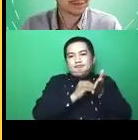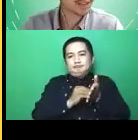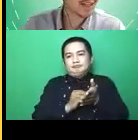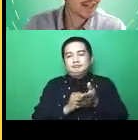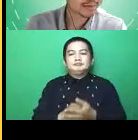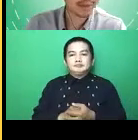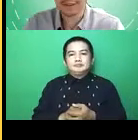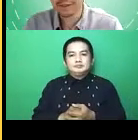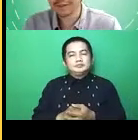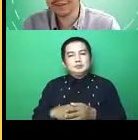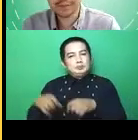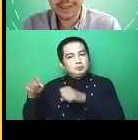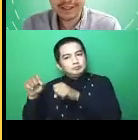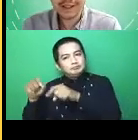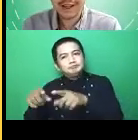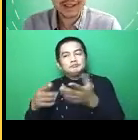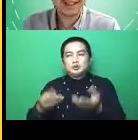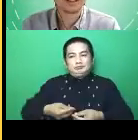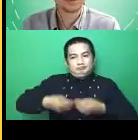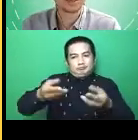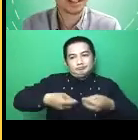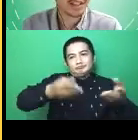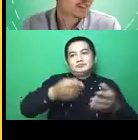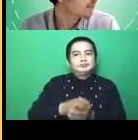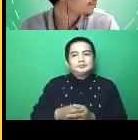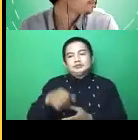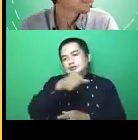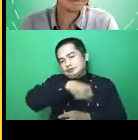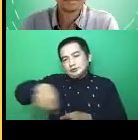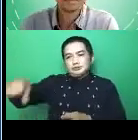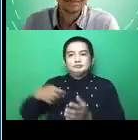comes to merchandise, when it comes to giveaways, anything that's for personalization.